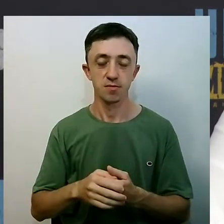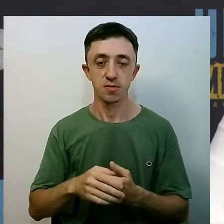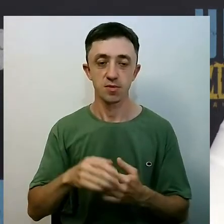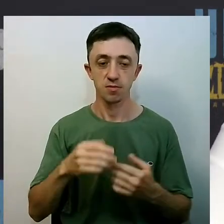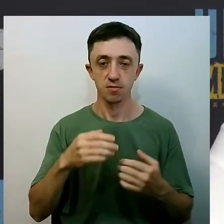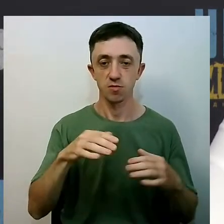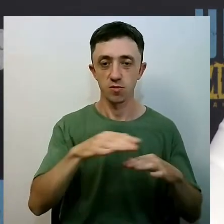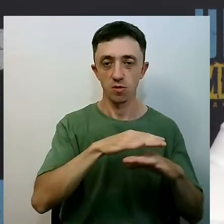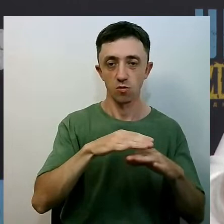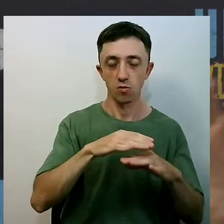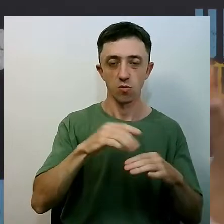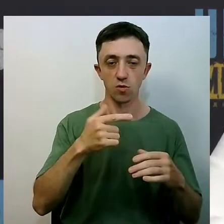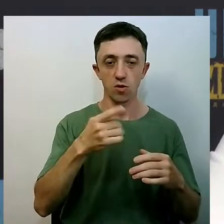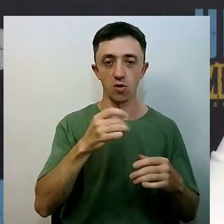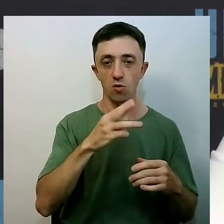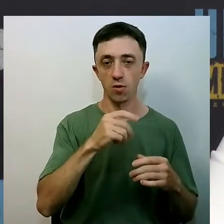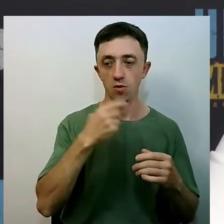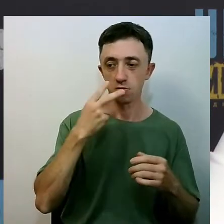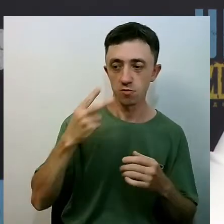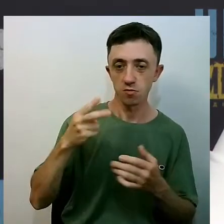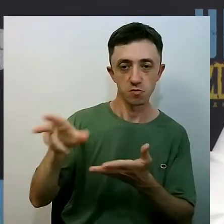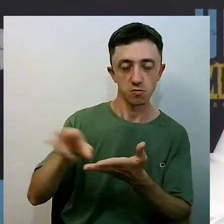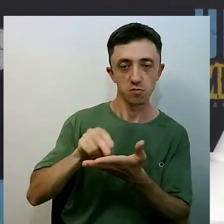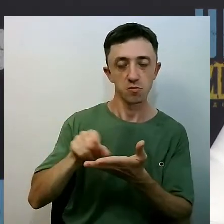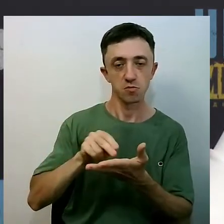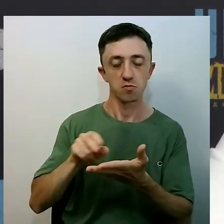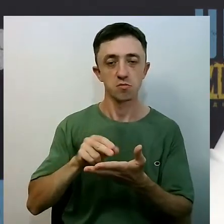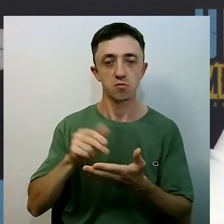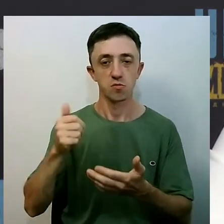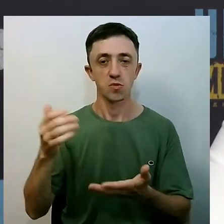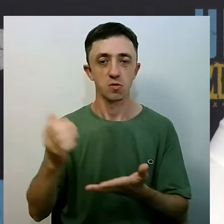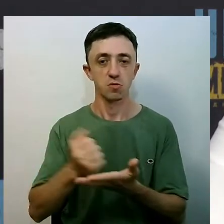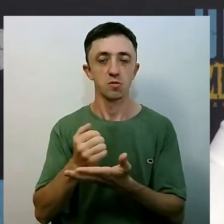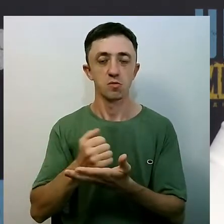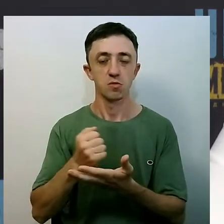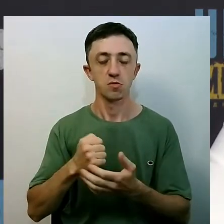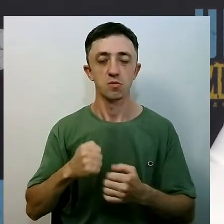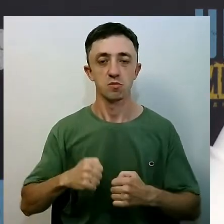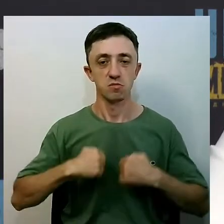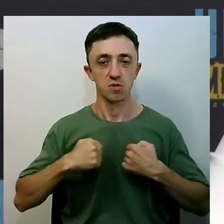bigger revenue to their budget. And I think that other